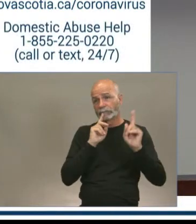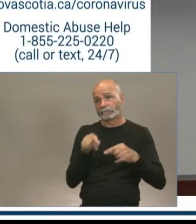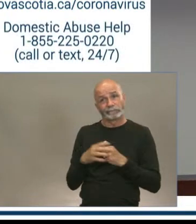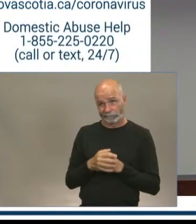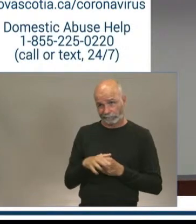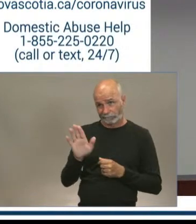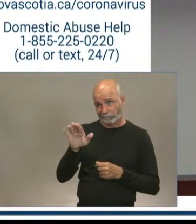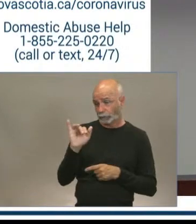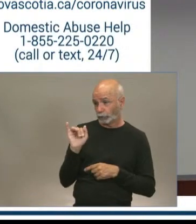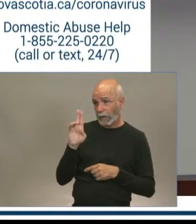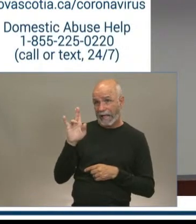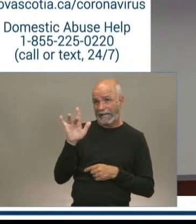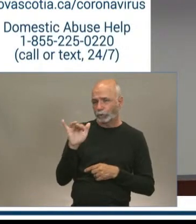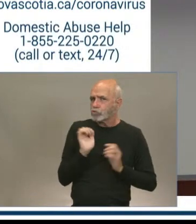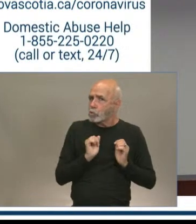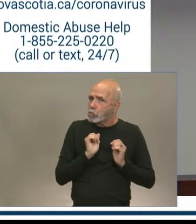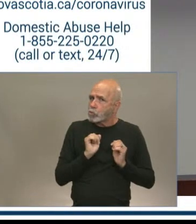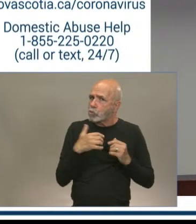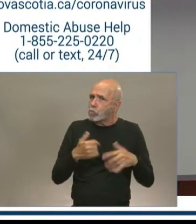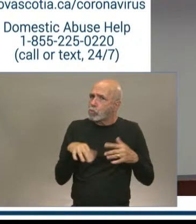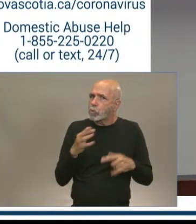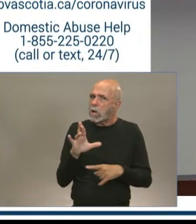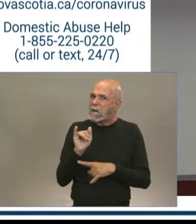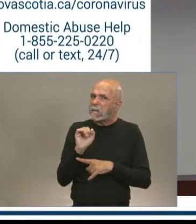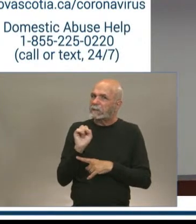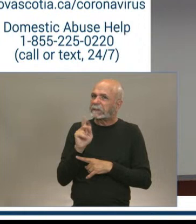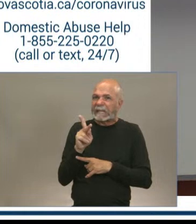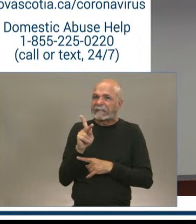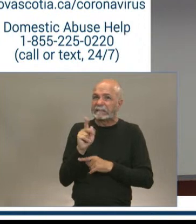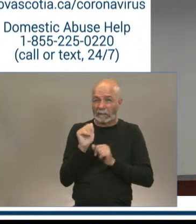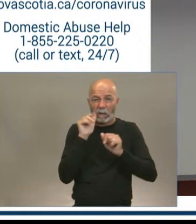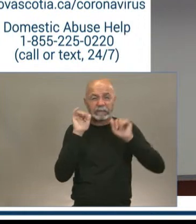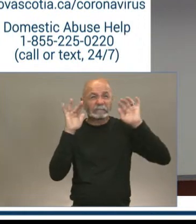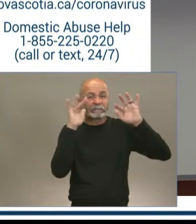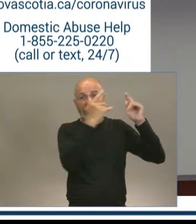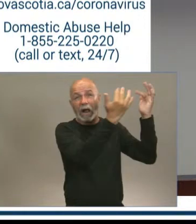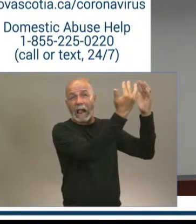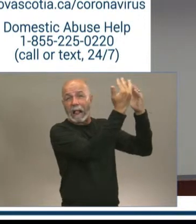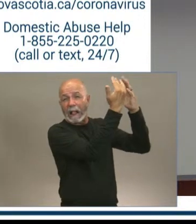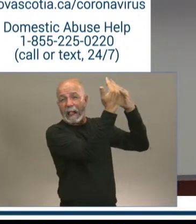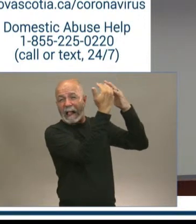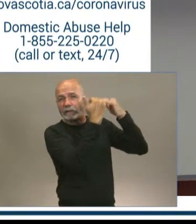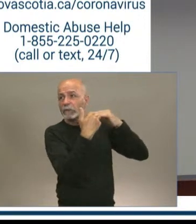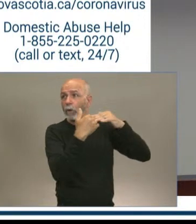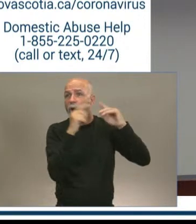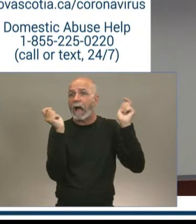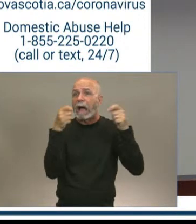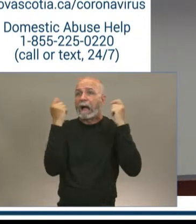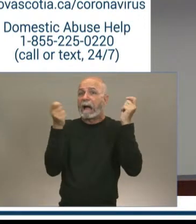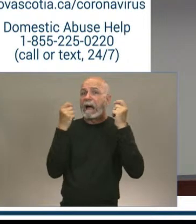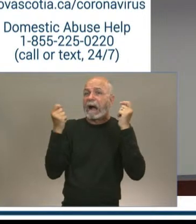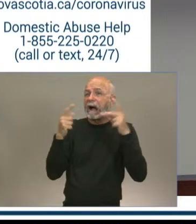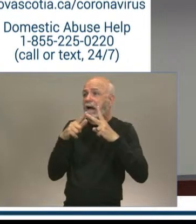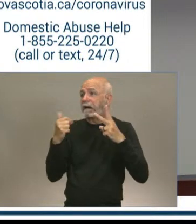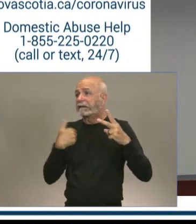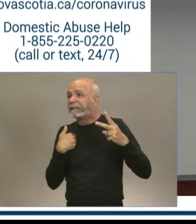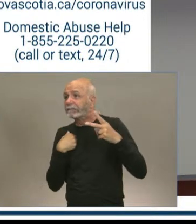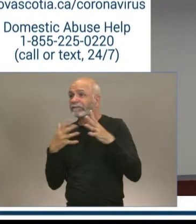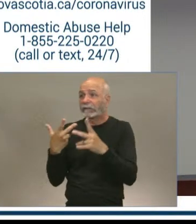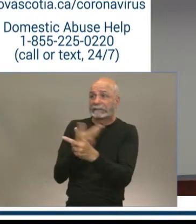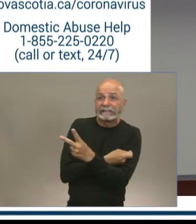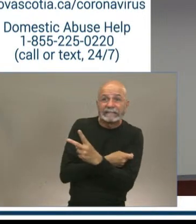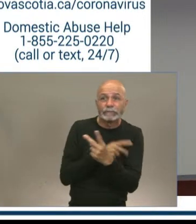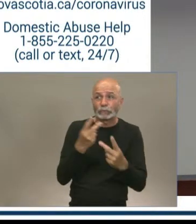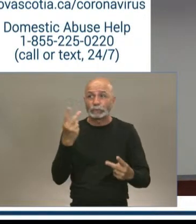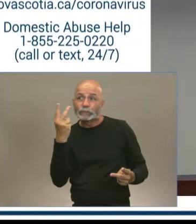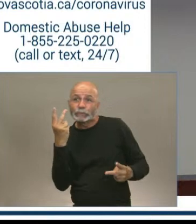We're opening up, letting many more people in. And as I've said previously today, we have, vaccination and 2-dose coverage is a